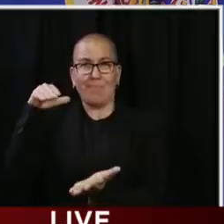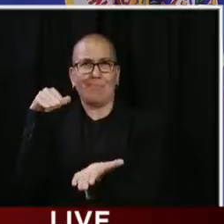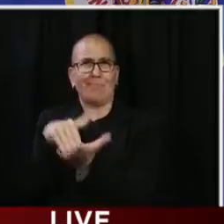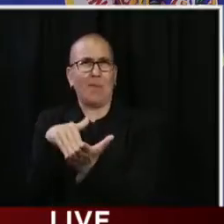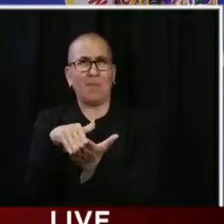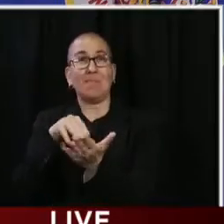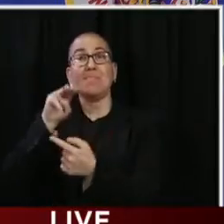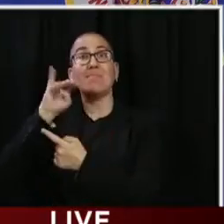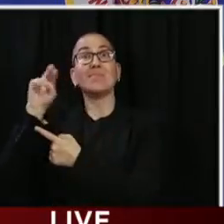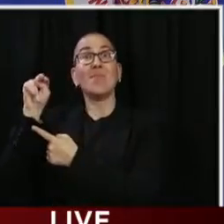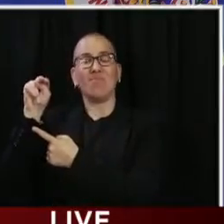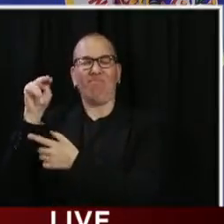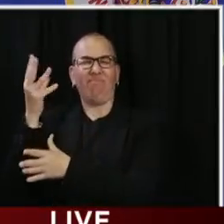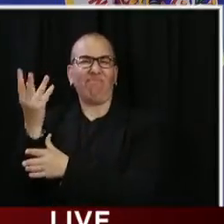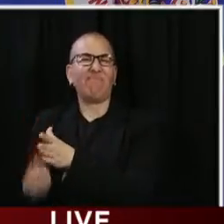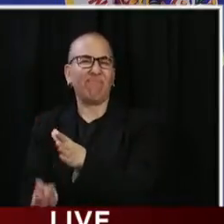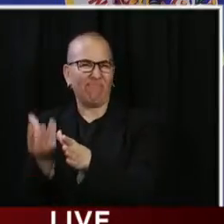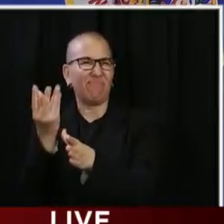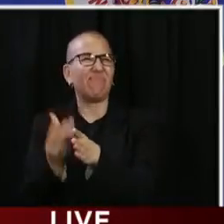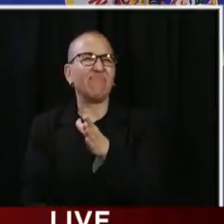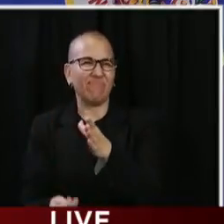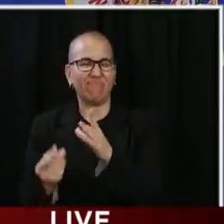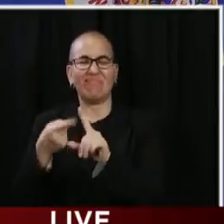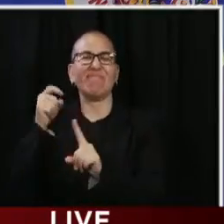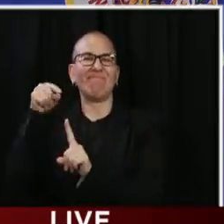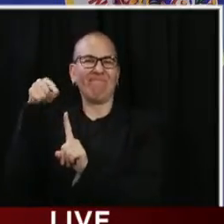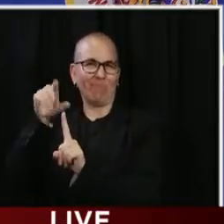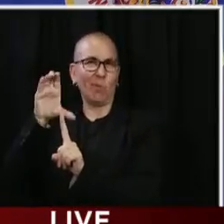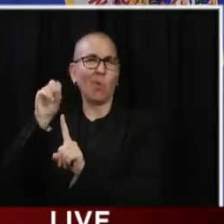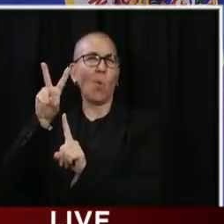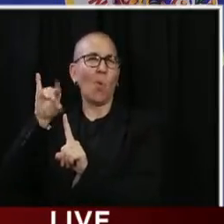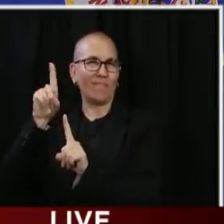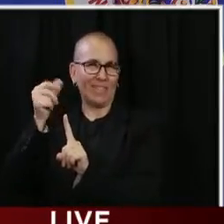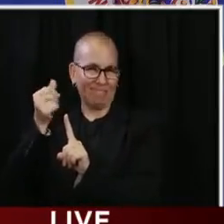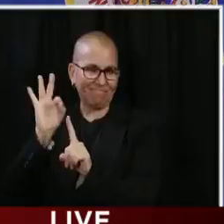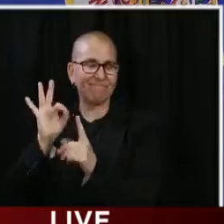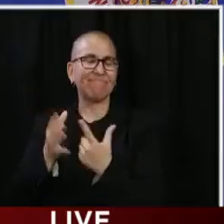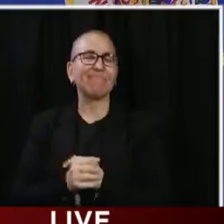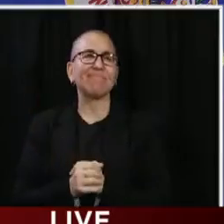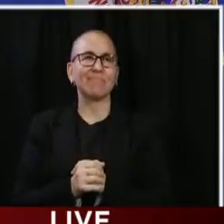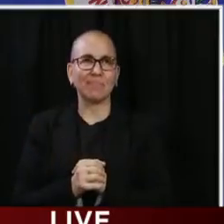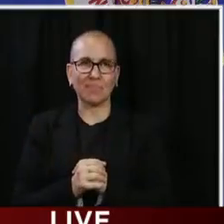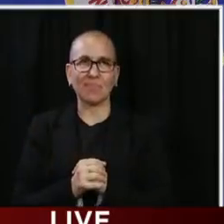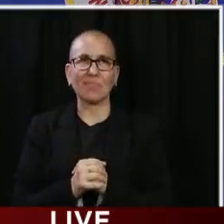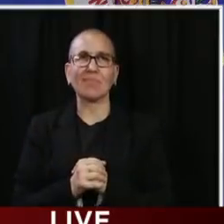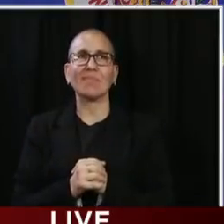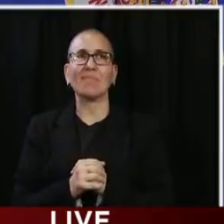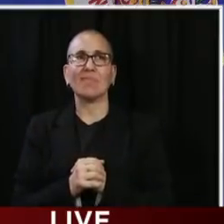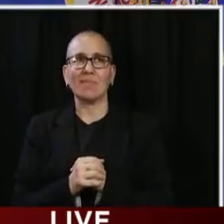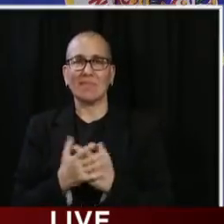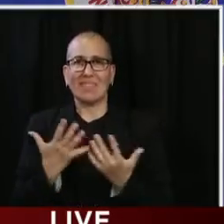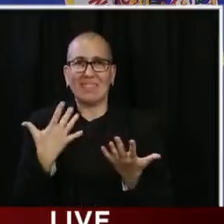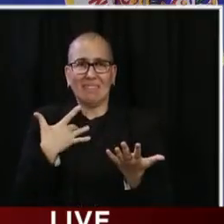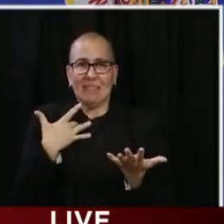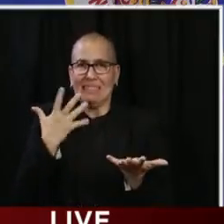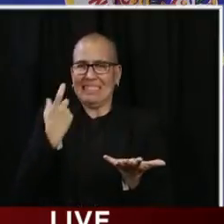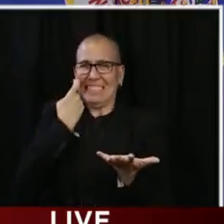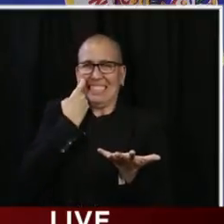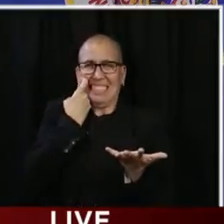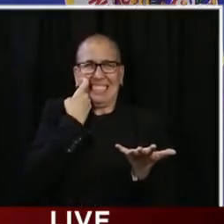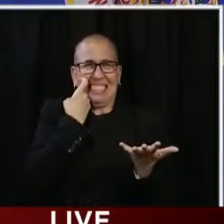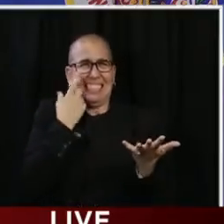COVID-19, a novel coronavirus that we just started hearing about in December, and that by the end of the